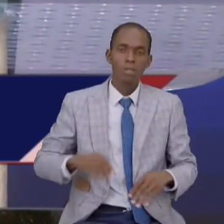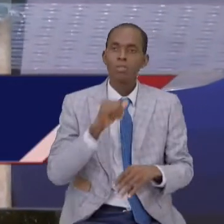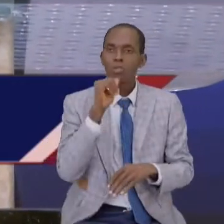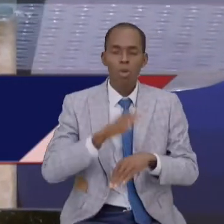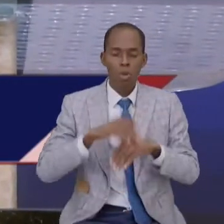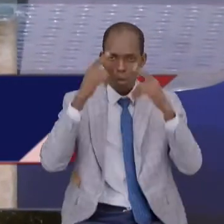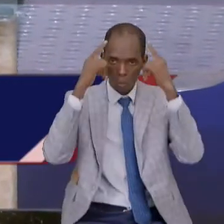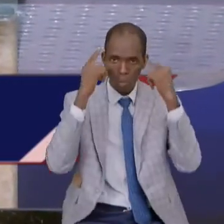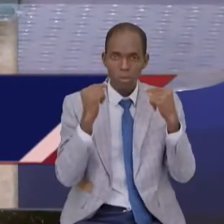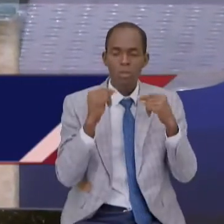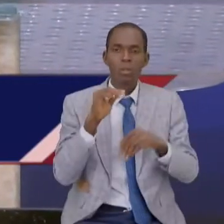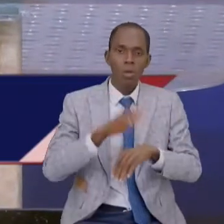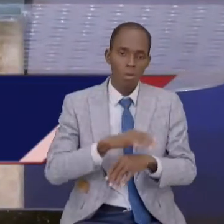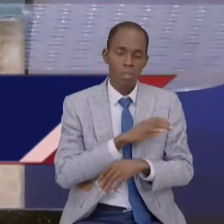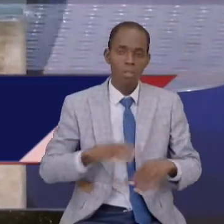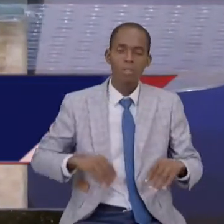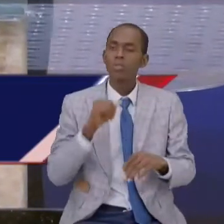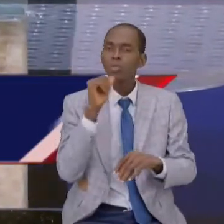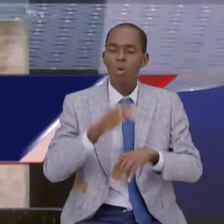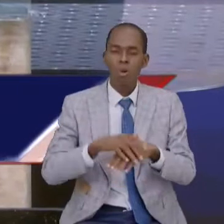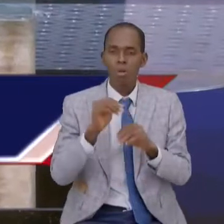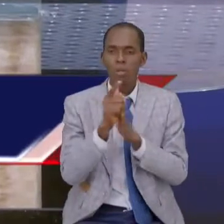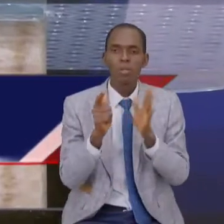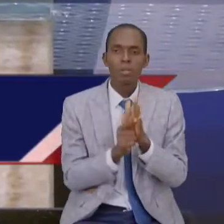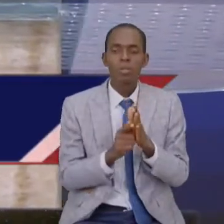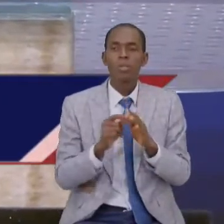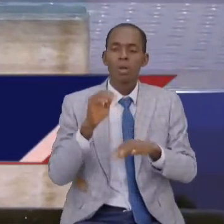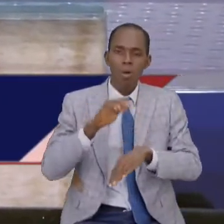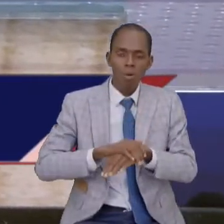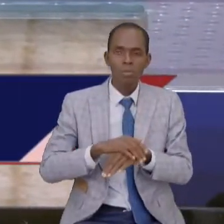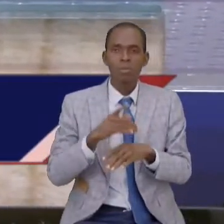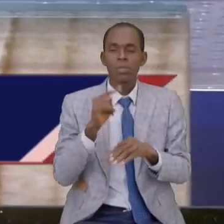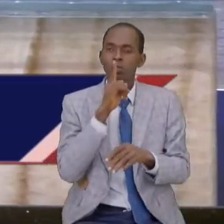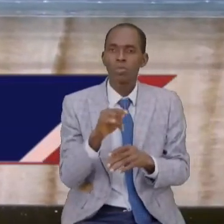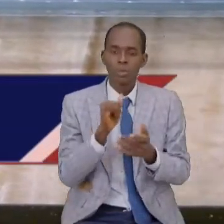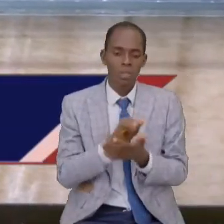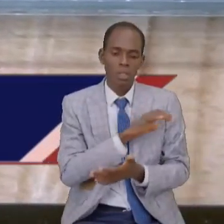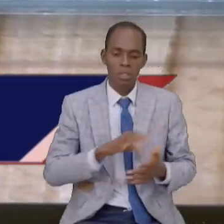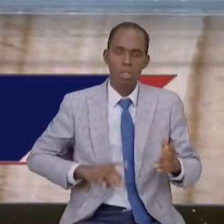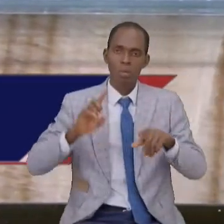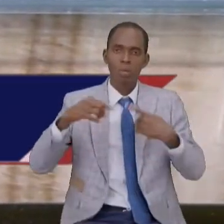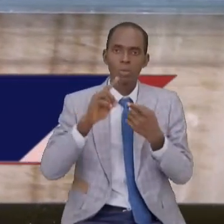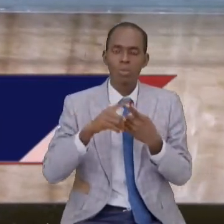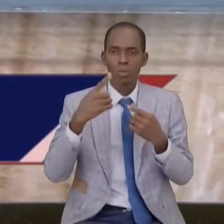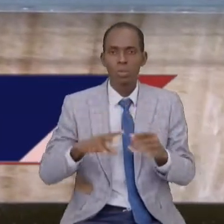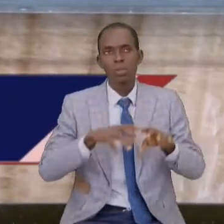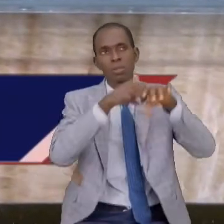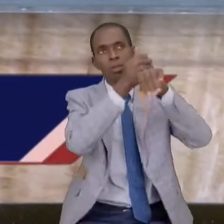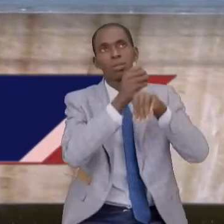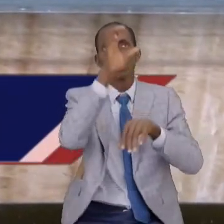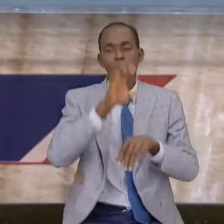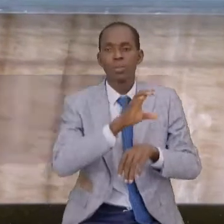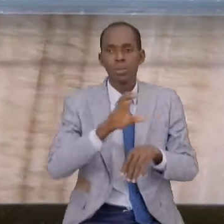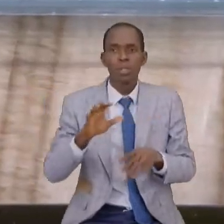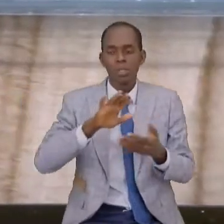gospel, not on the law, based on the fact that Jesus Christ went to the cross of Calvary and he died for everyone,